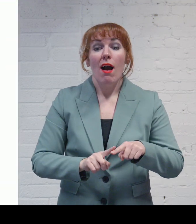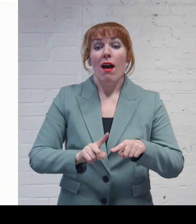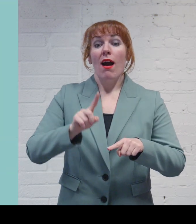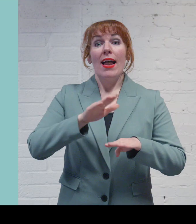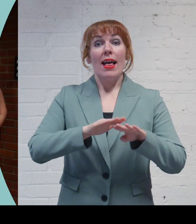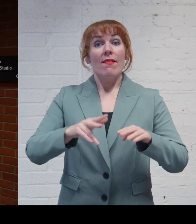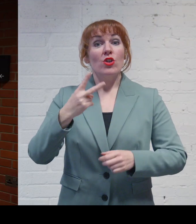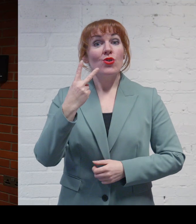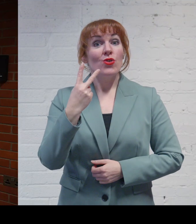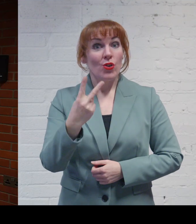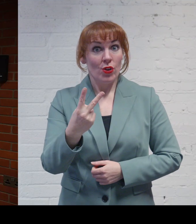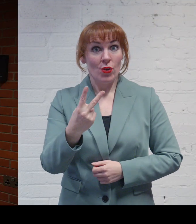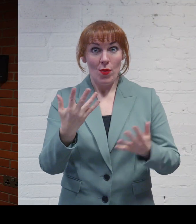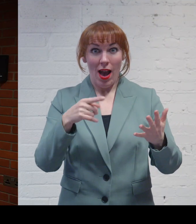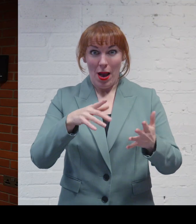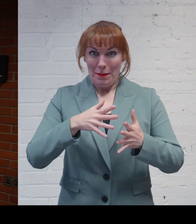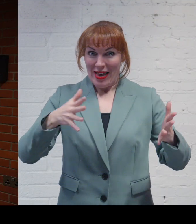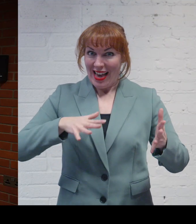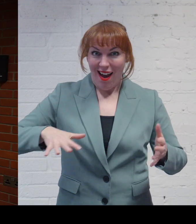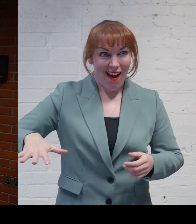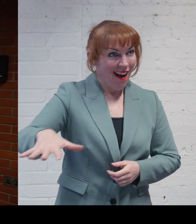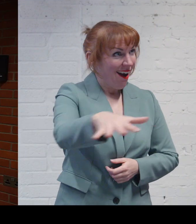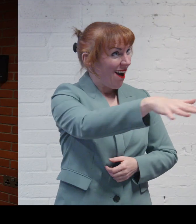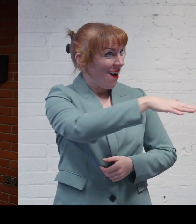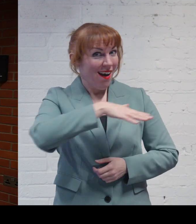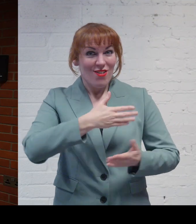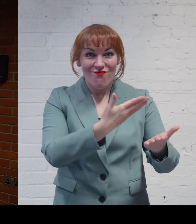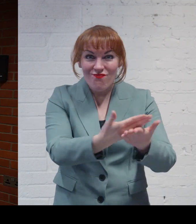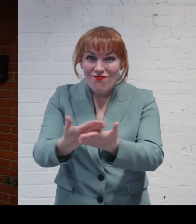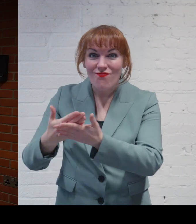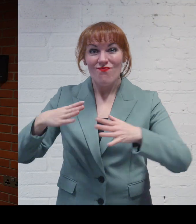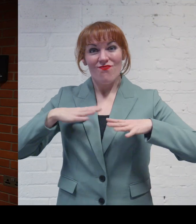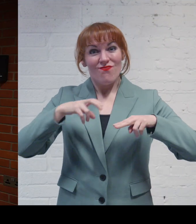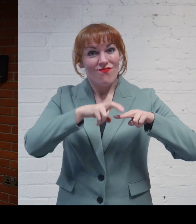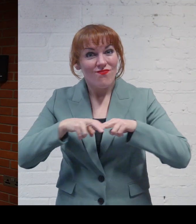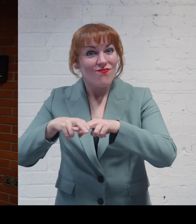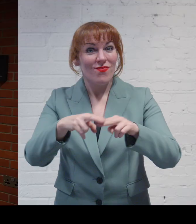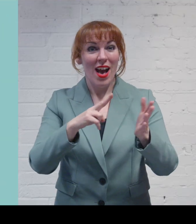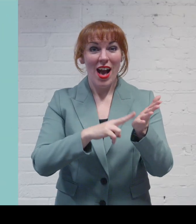1. The lift will take you up to the next level, level 2.